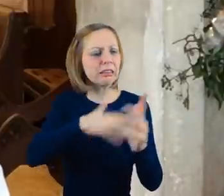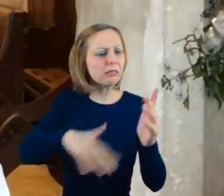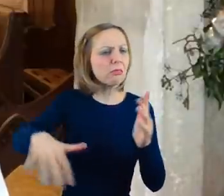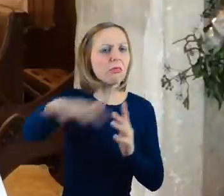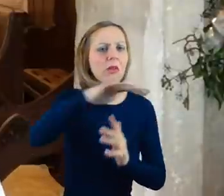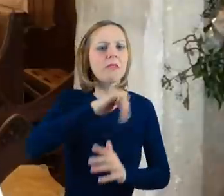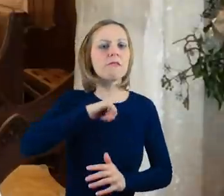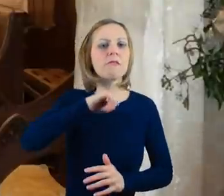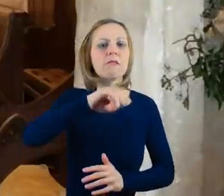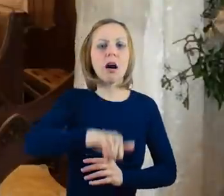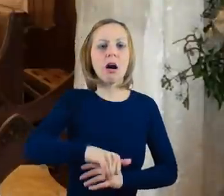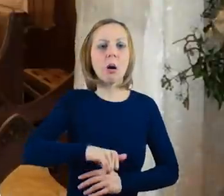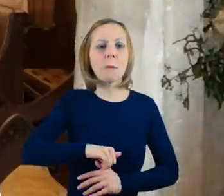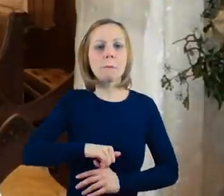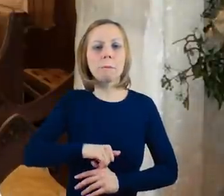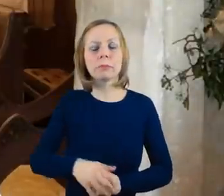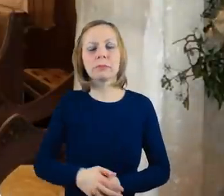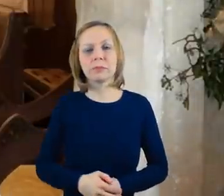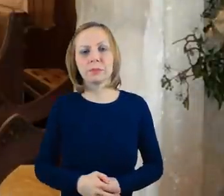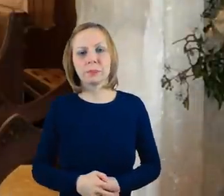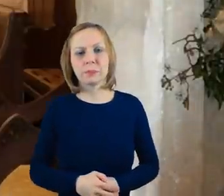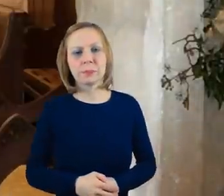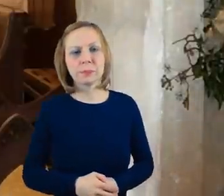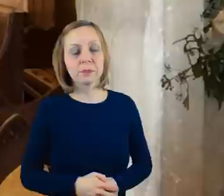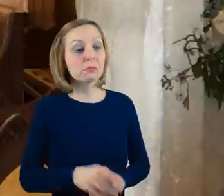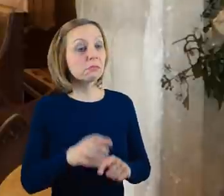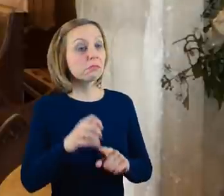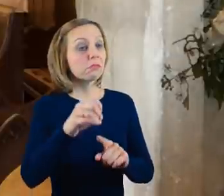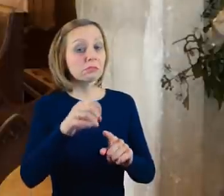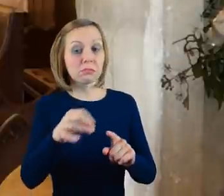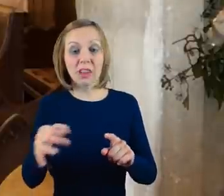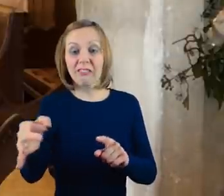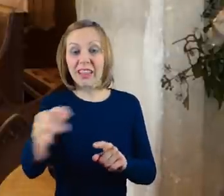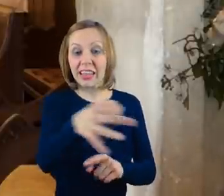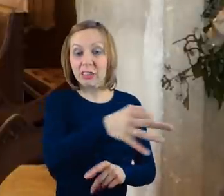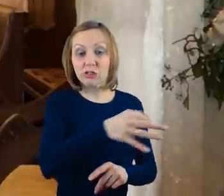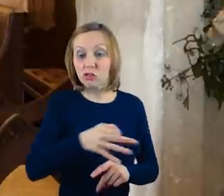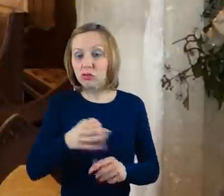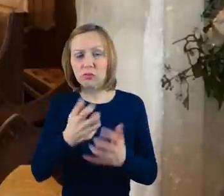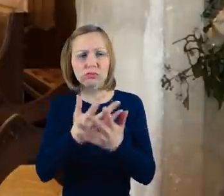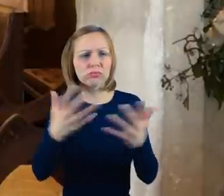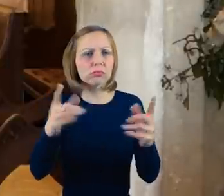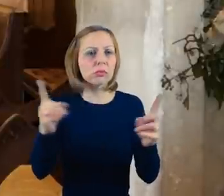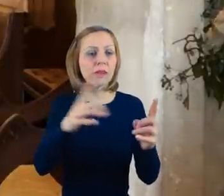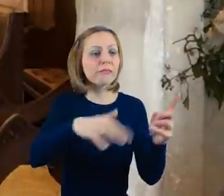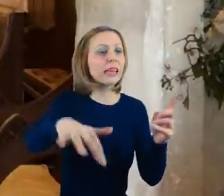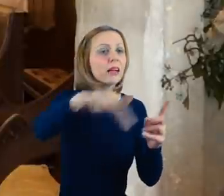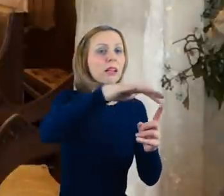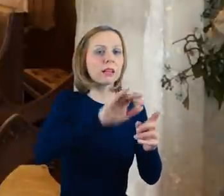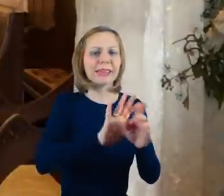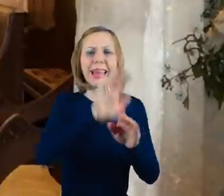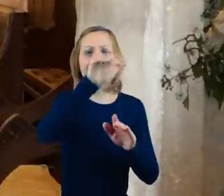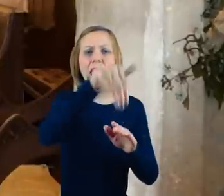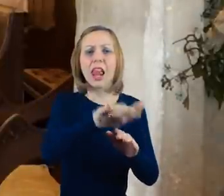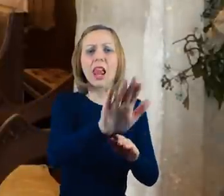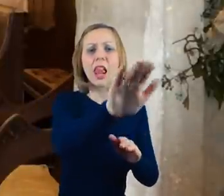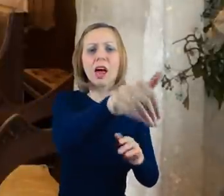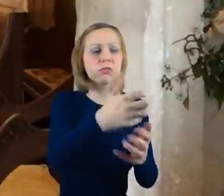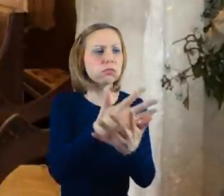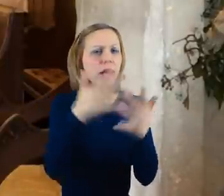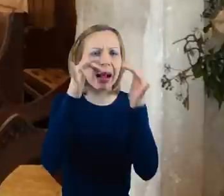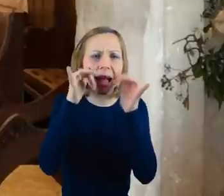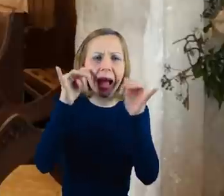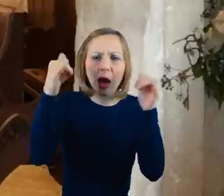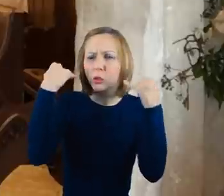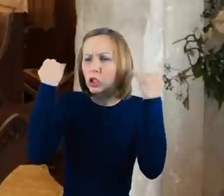that is farmed. Around our small villages there are fields and hillsides, some with cattle, many with